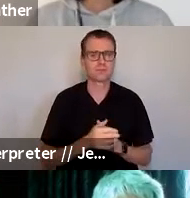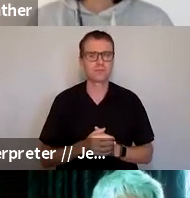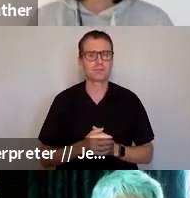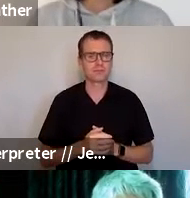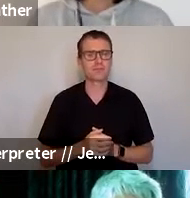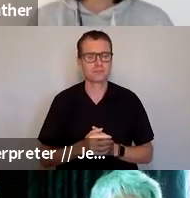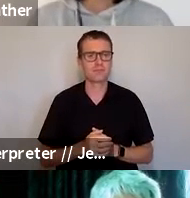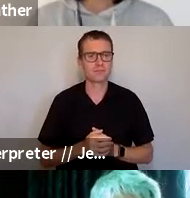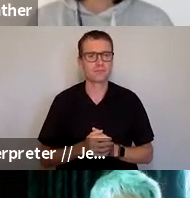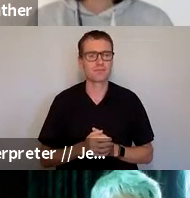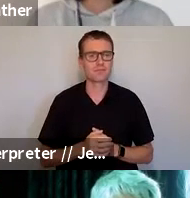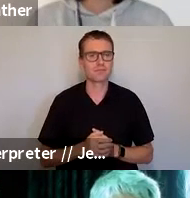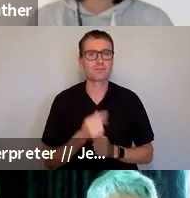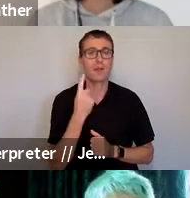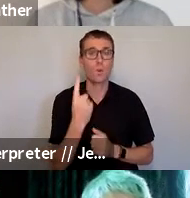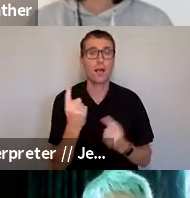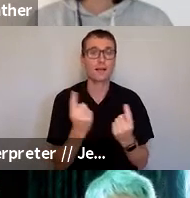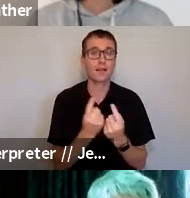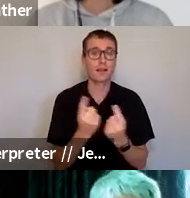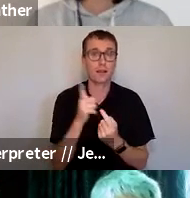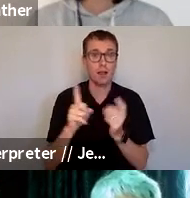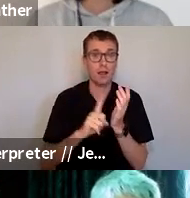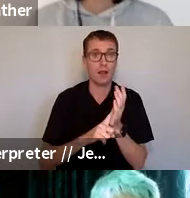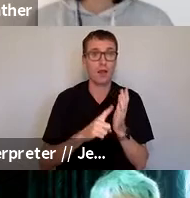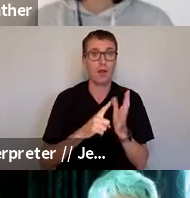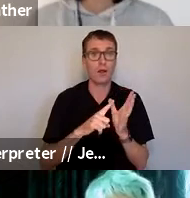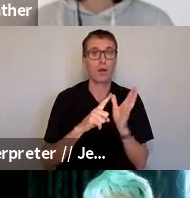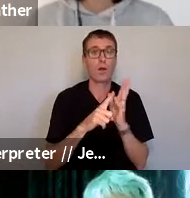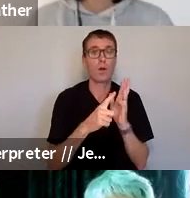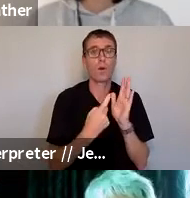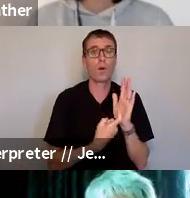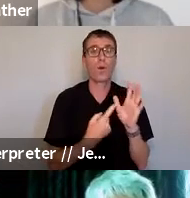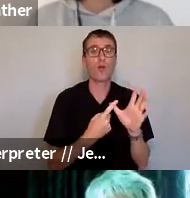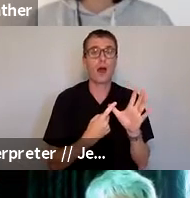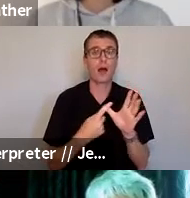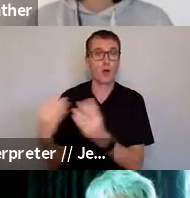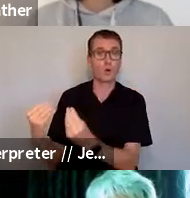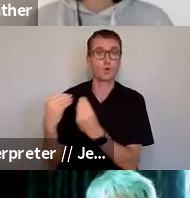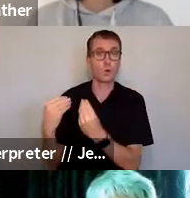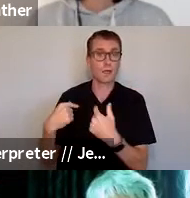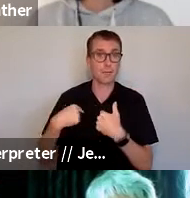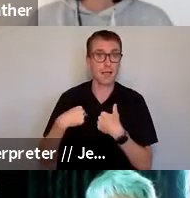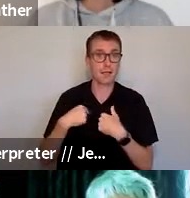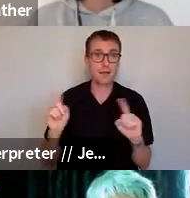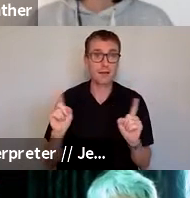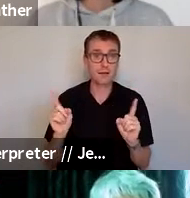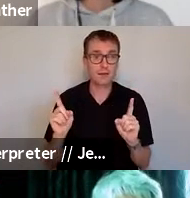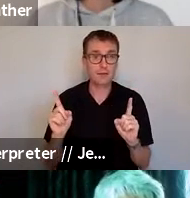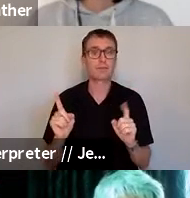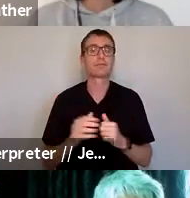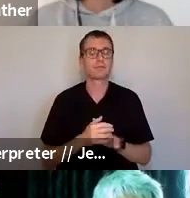One of the things that she's taught me is how integrated, how you can integrate